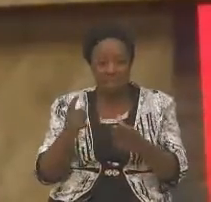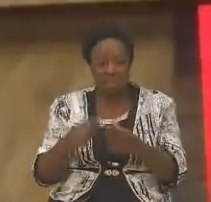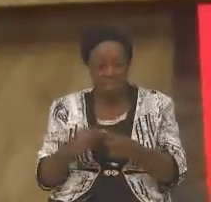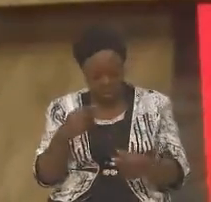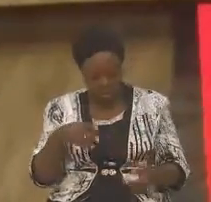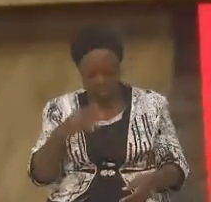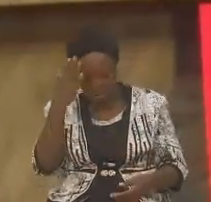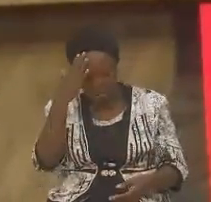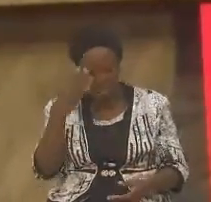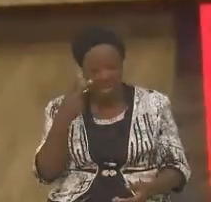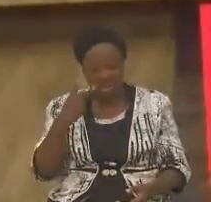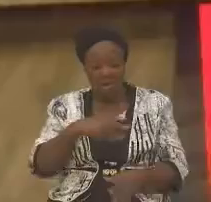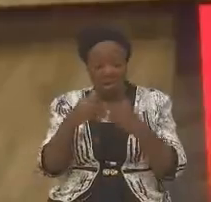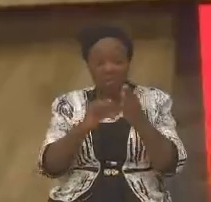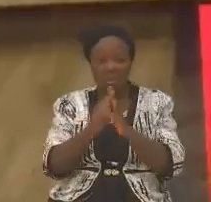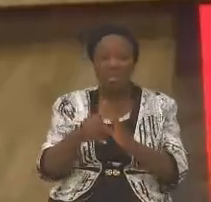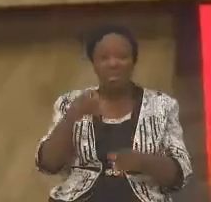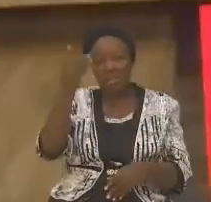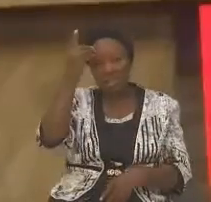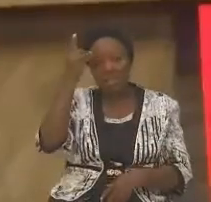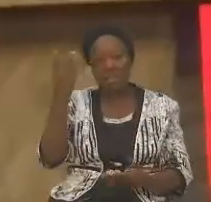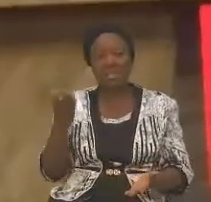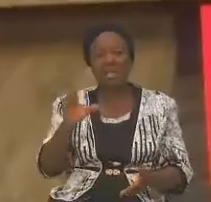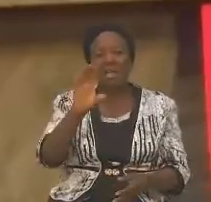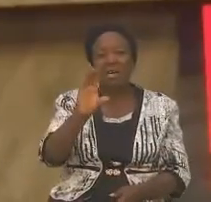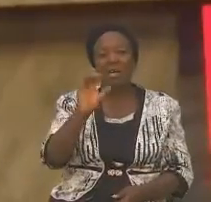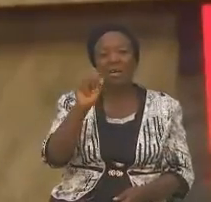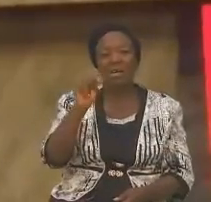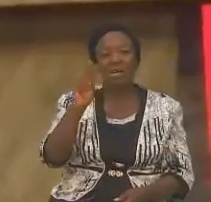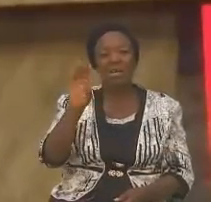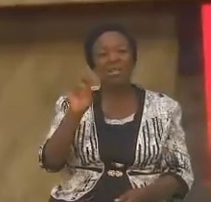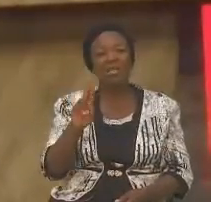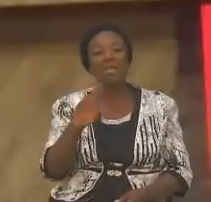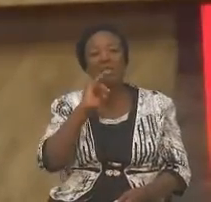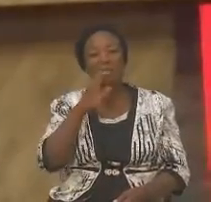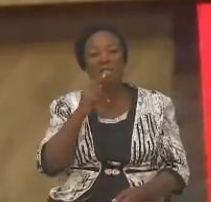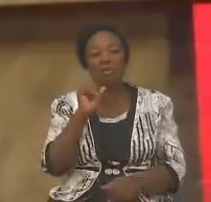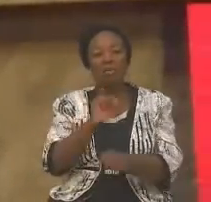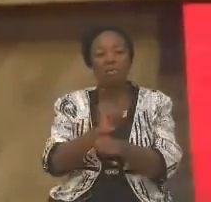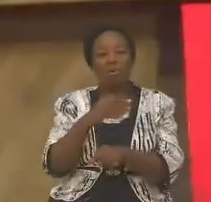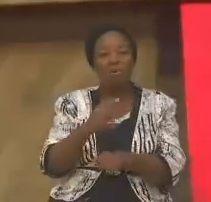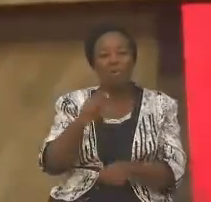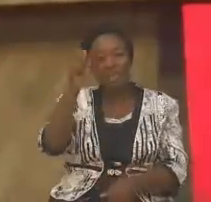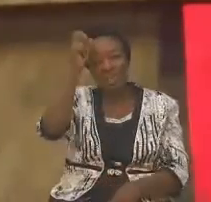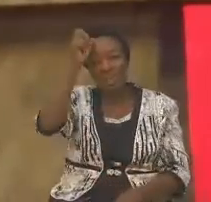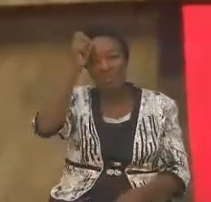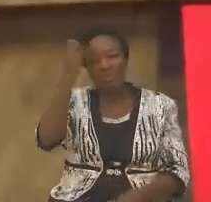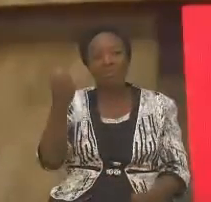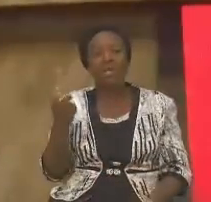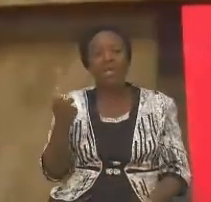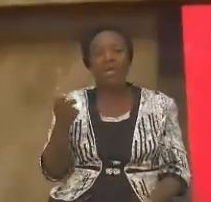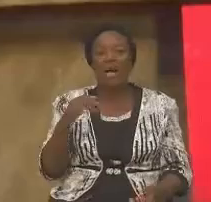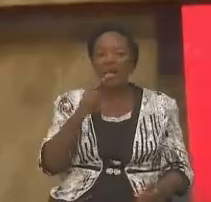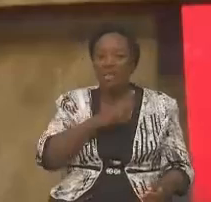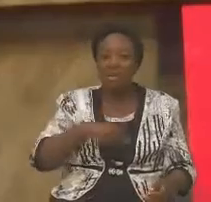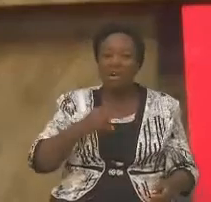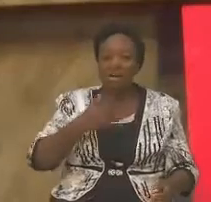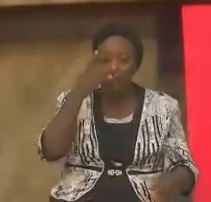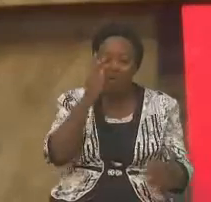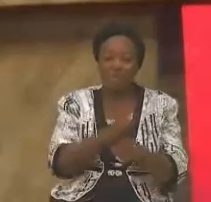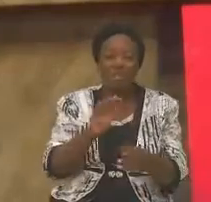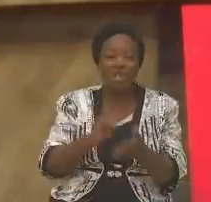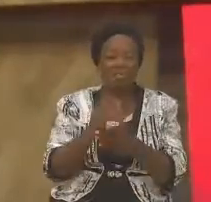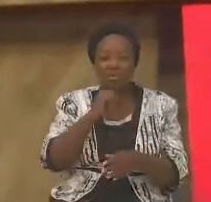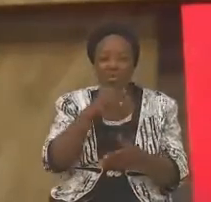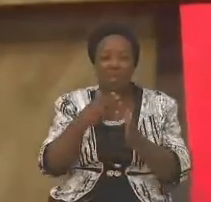say, cancer is the work of God. They say, tuberculosis is the work of God. They say, insanity, that's the work of God. Is